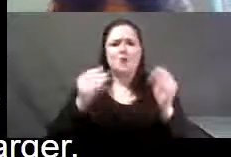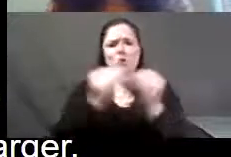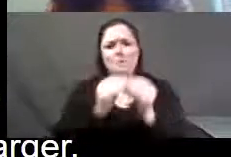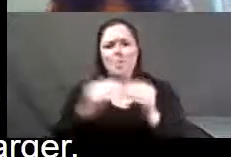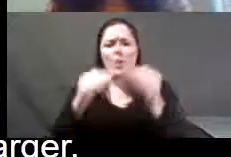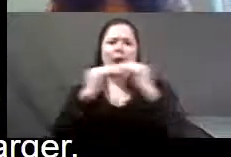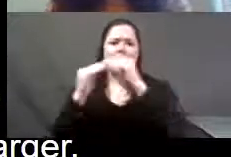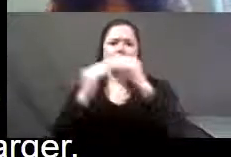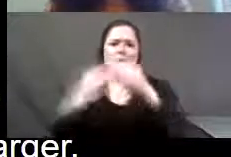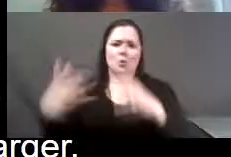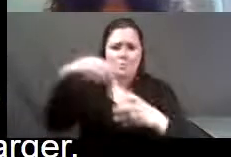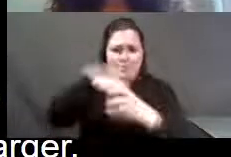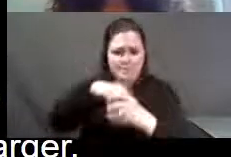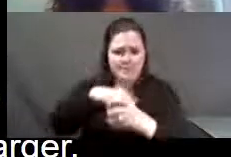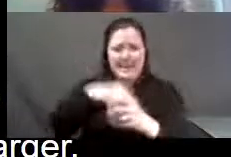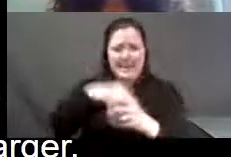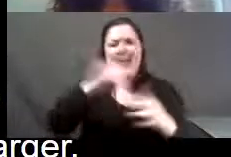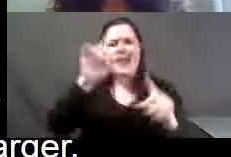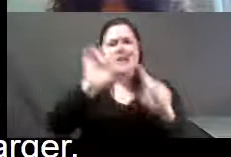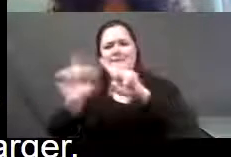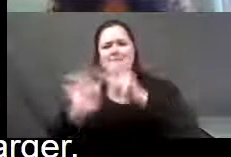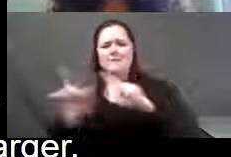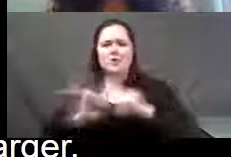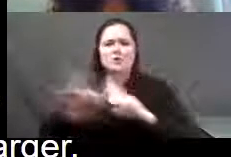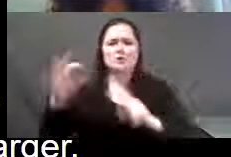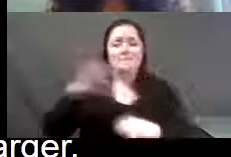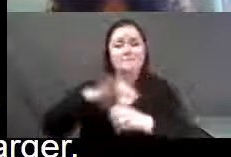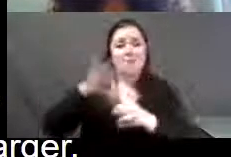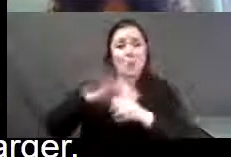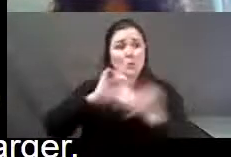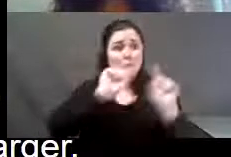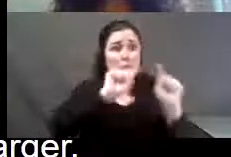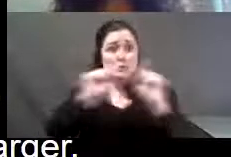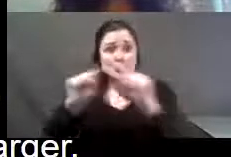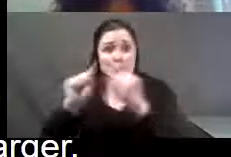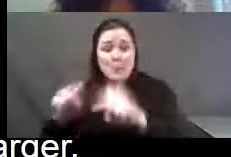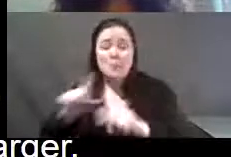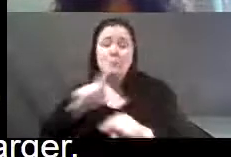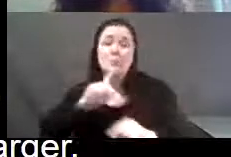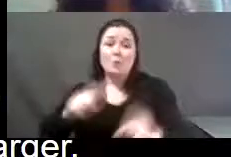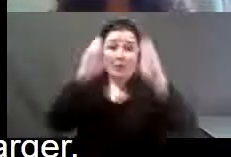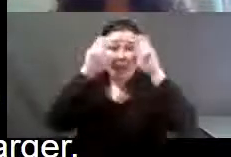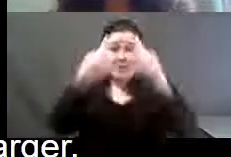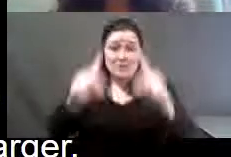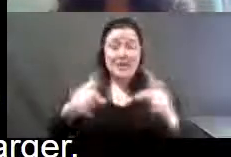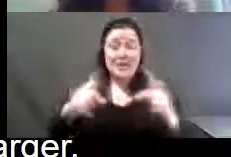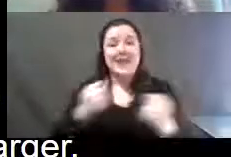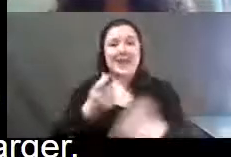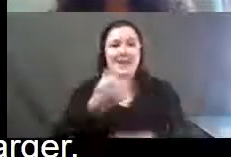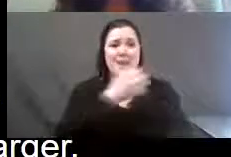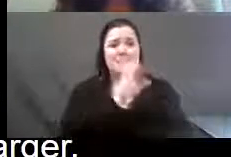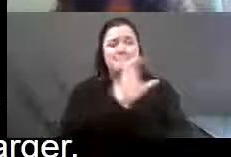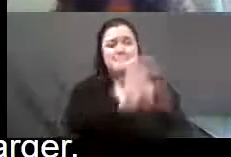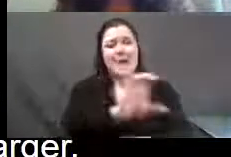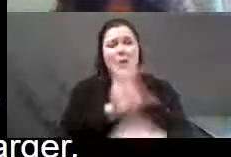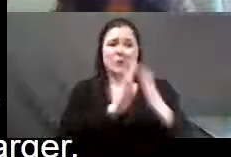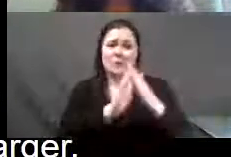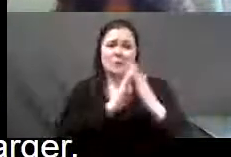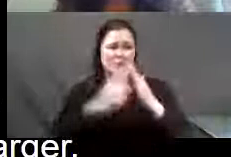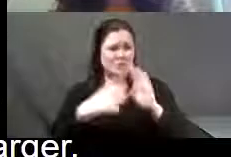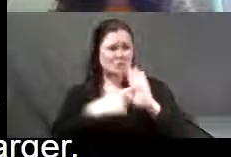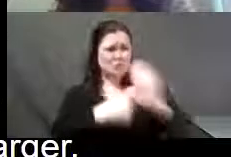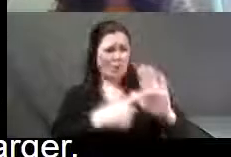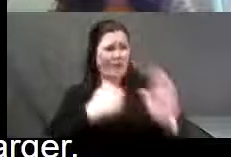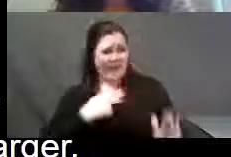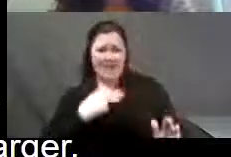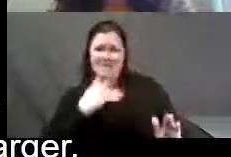more diverse voter turnout. We seek to educate, empower the community, as well as show that we have voices and they matter. And we